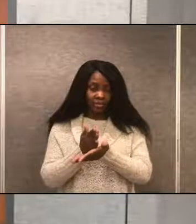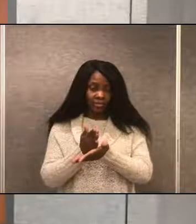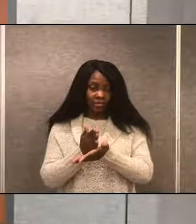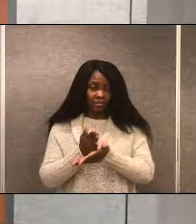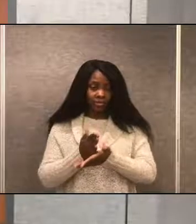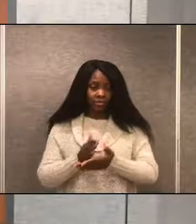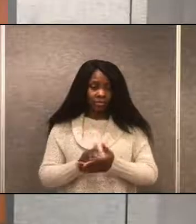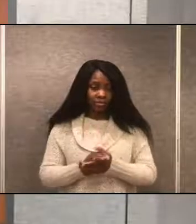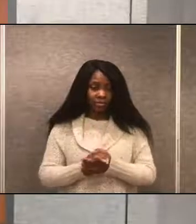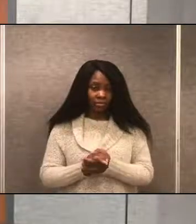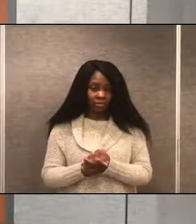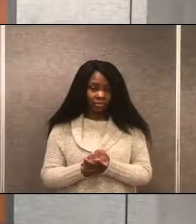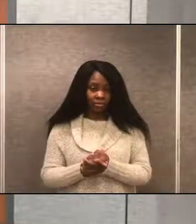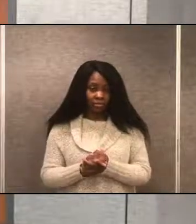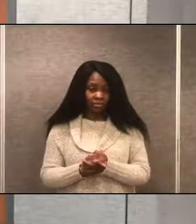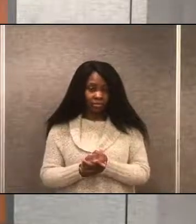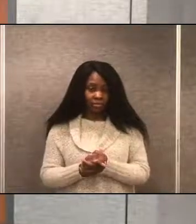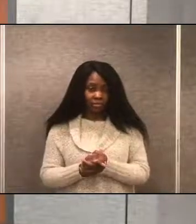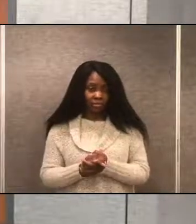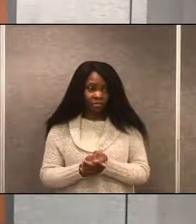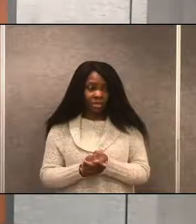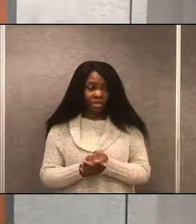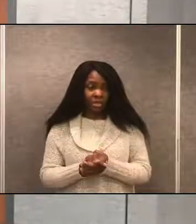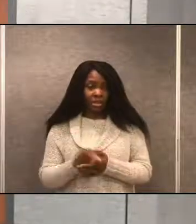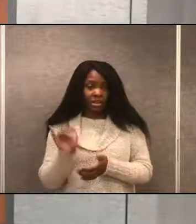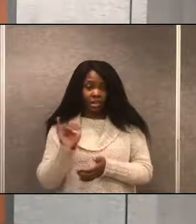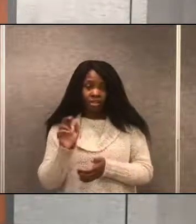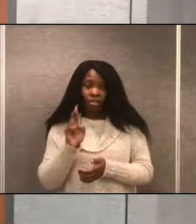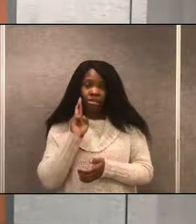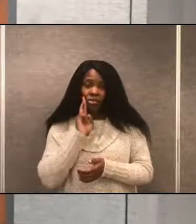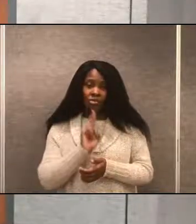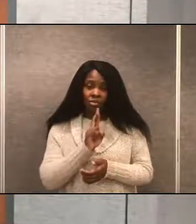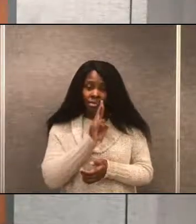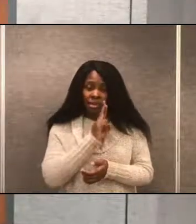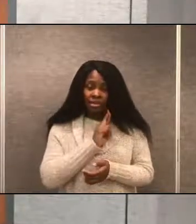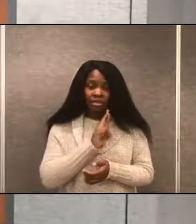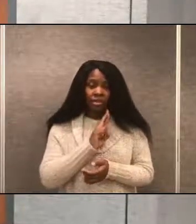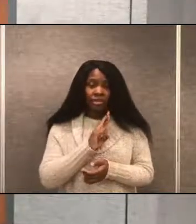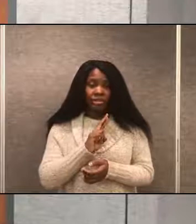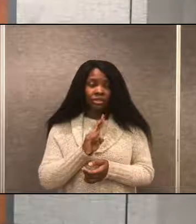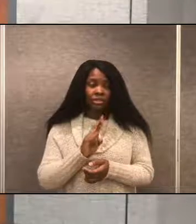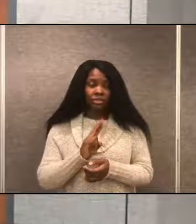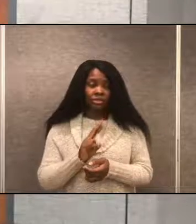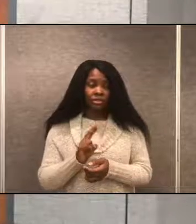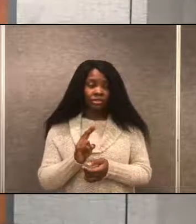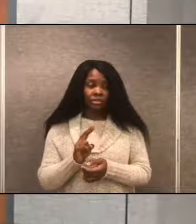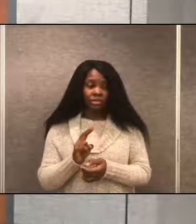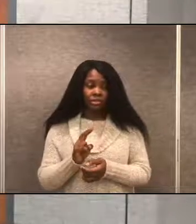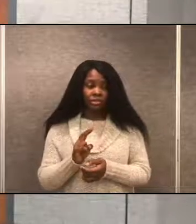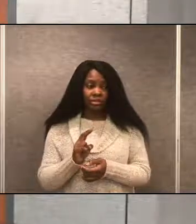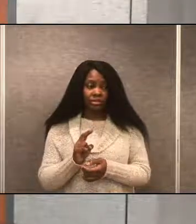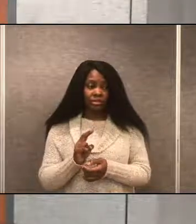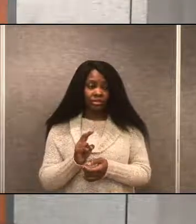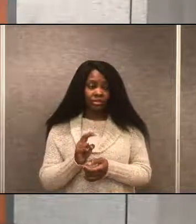and also restaurants that intend to have more